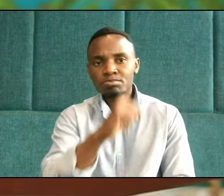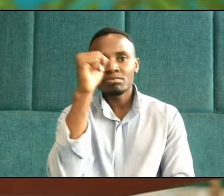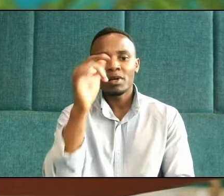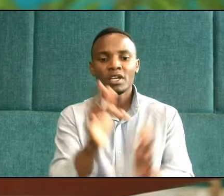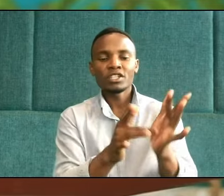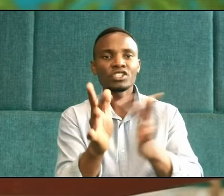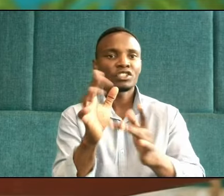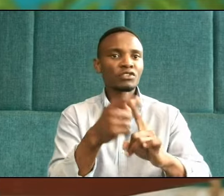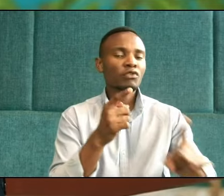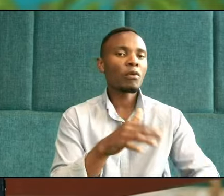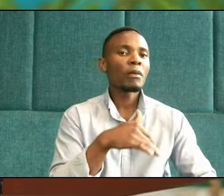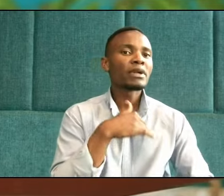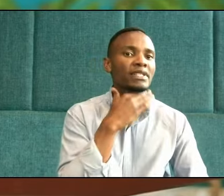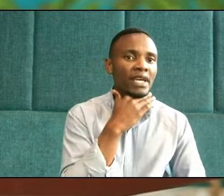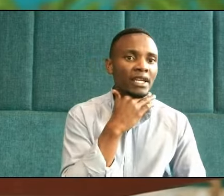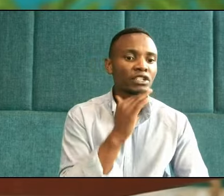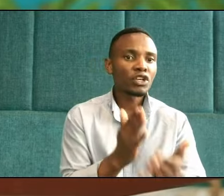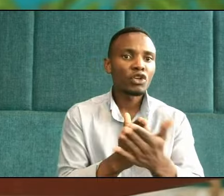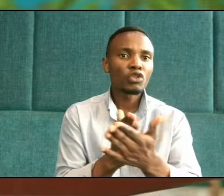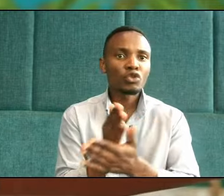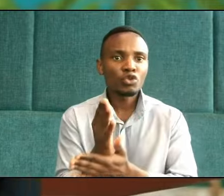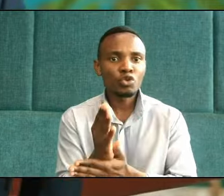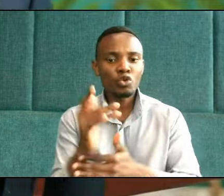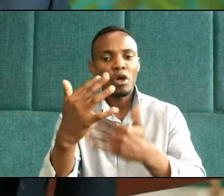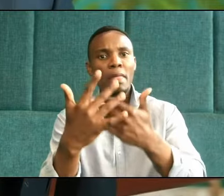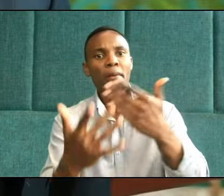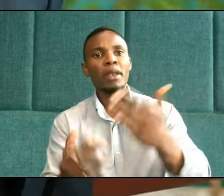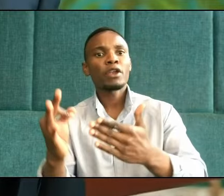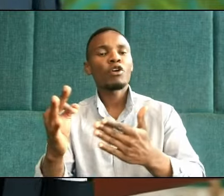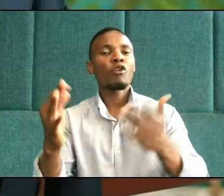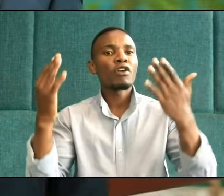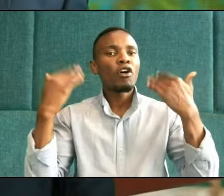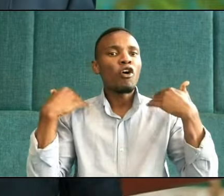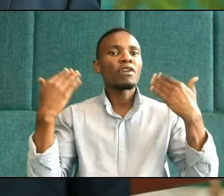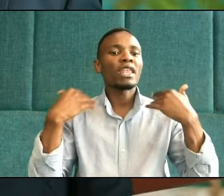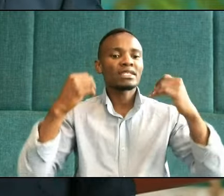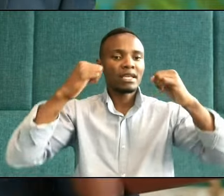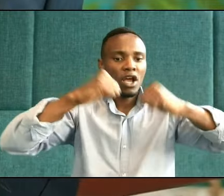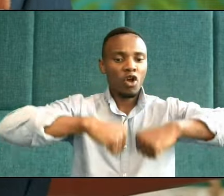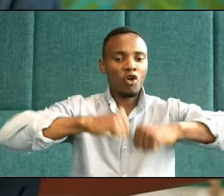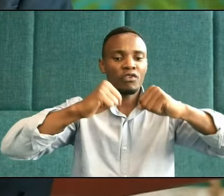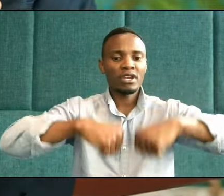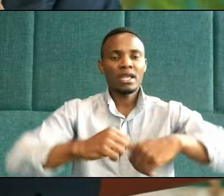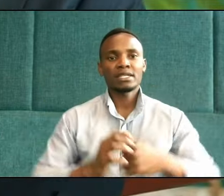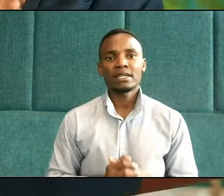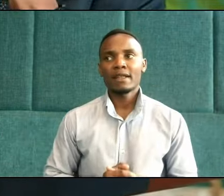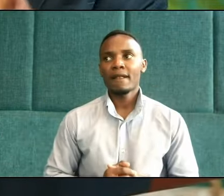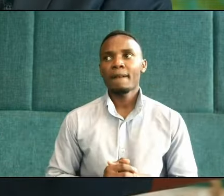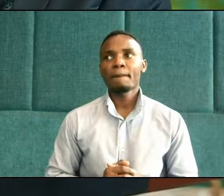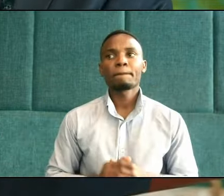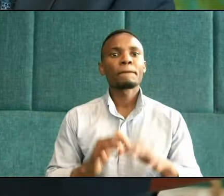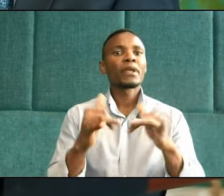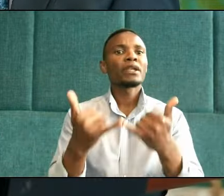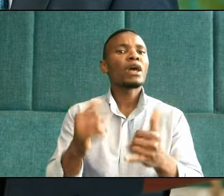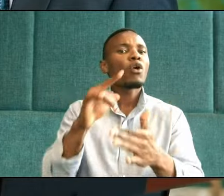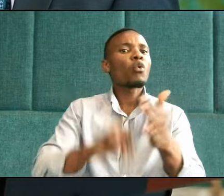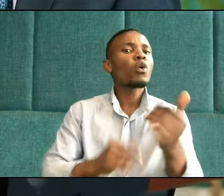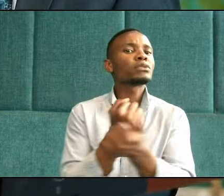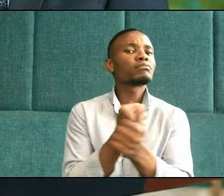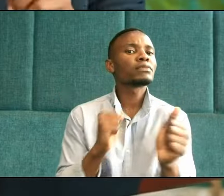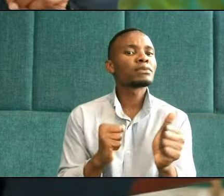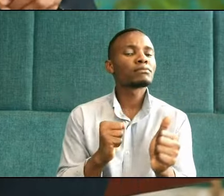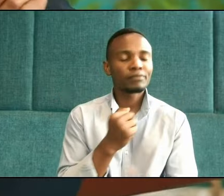the sheep, through the blood of the everlasting covenant. So what brought Christ from the